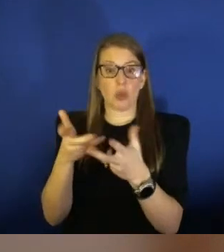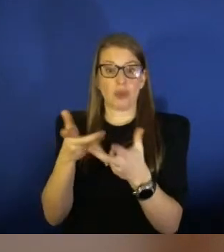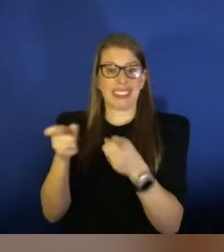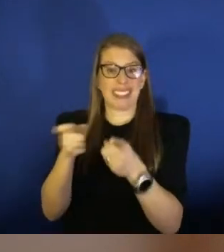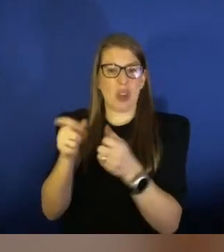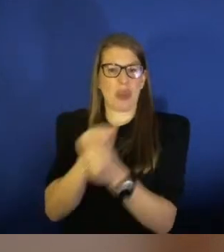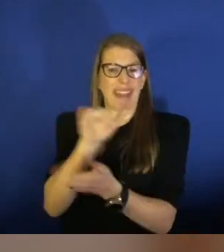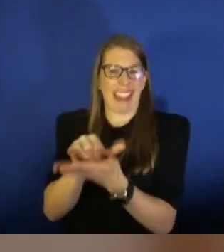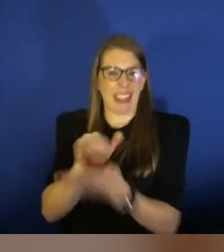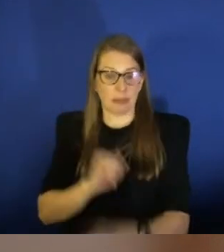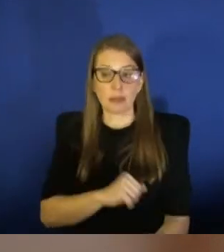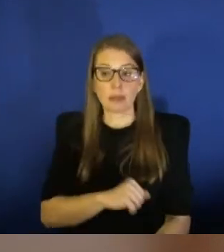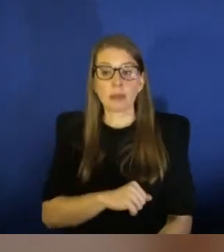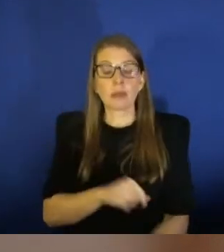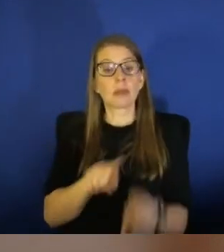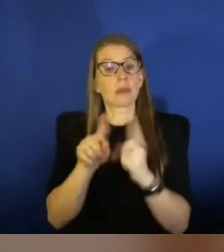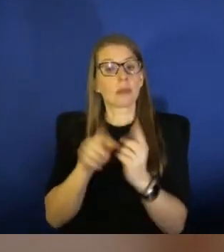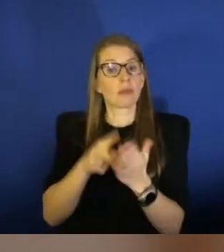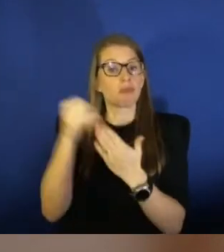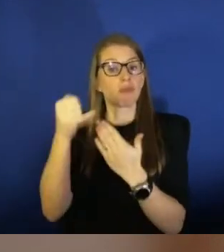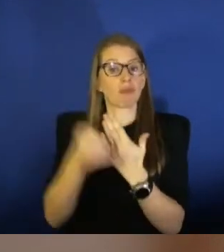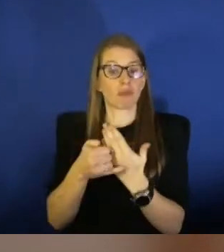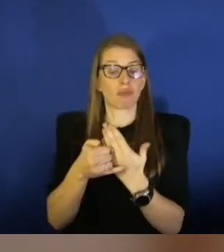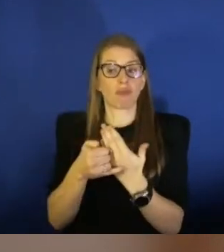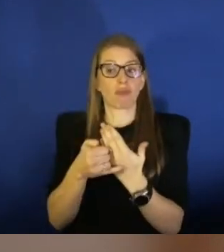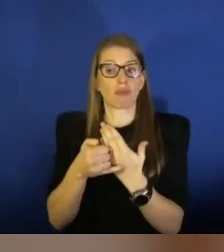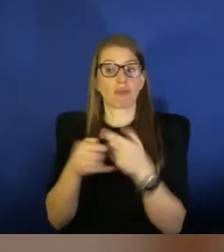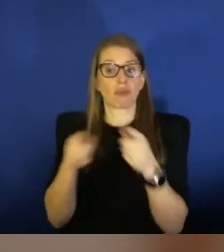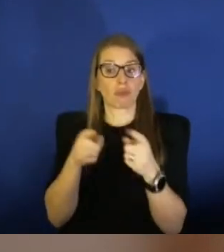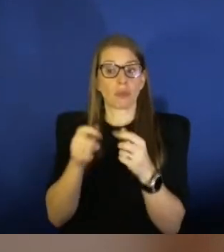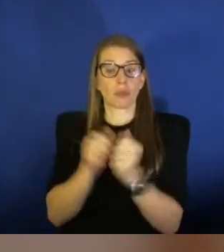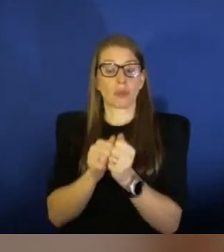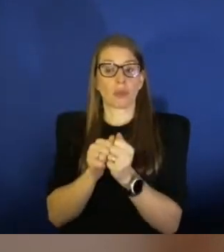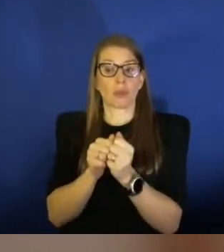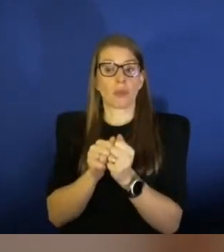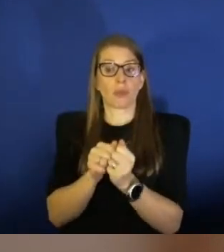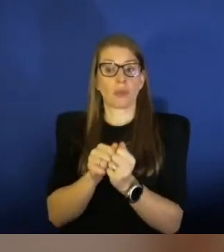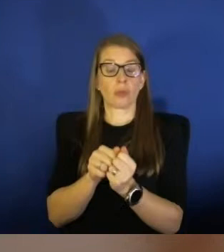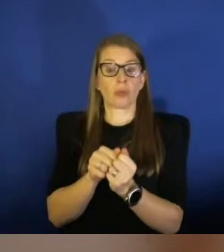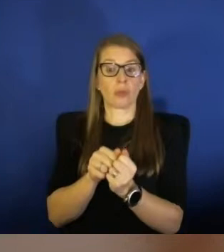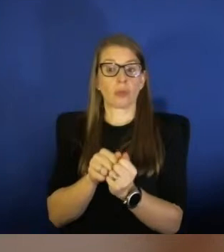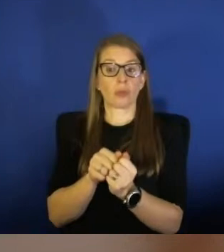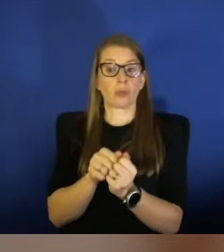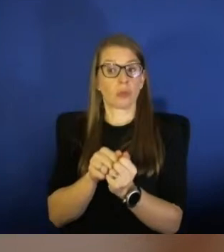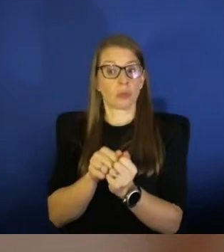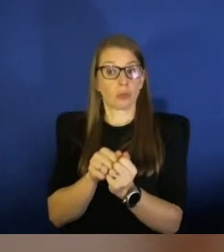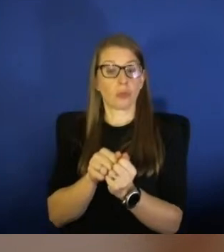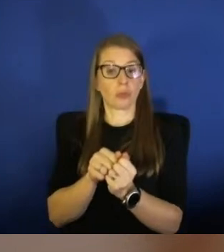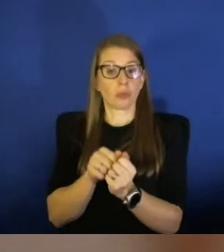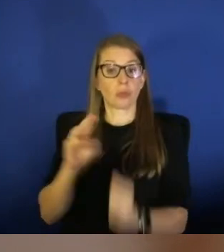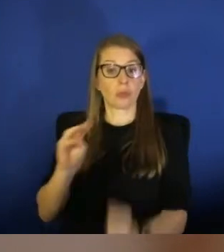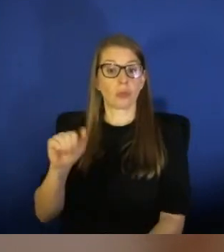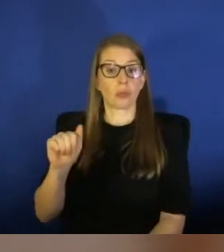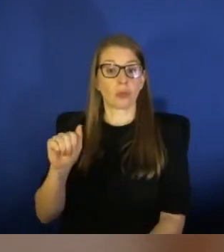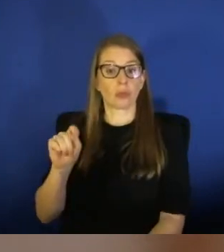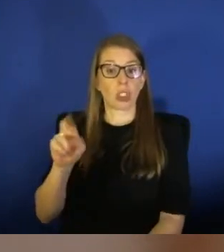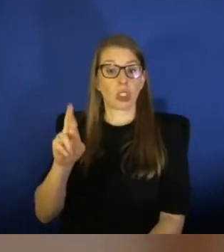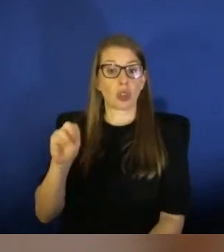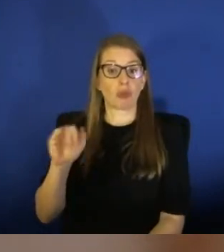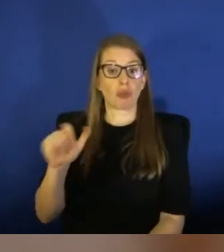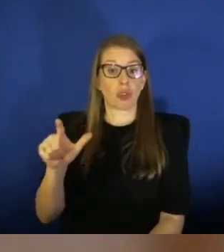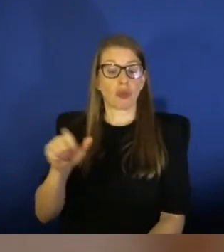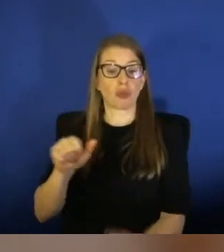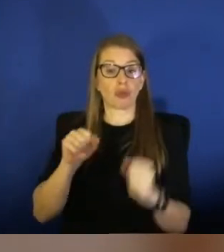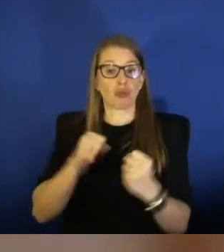in a project that is dealing with maternal strategies for in rural communities.